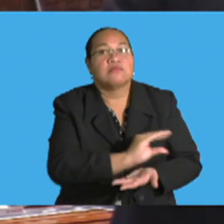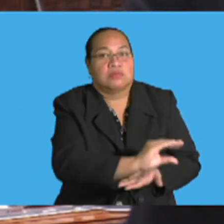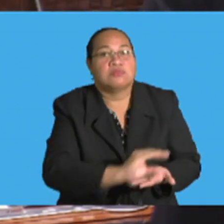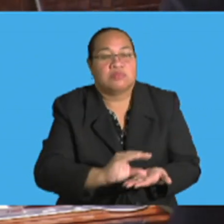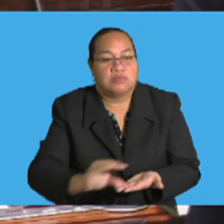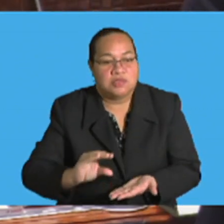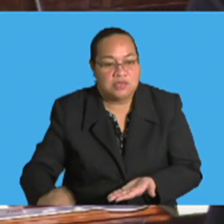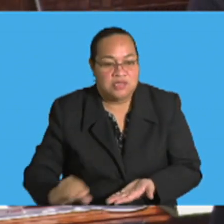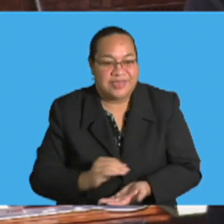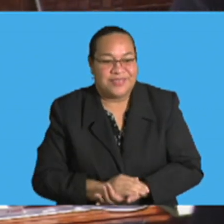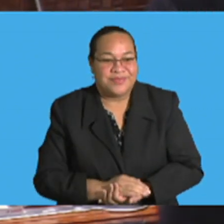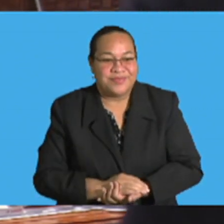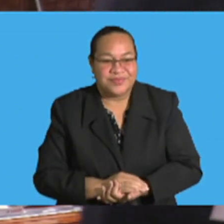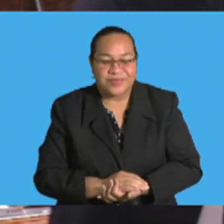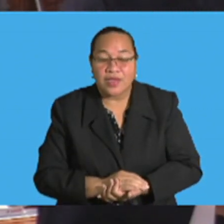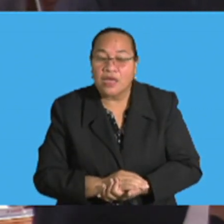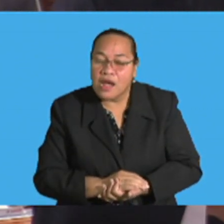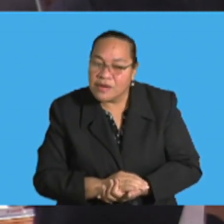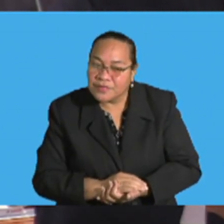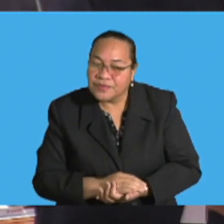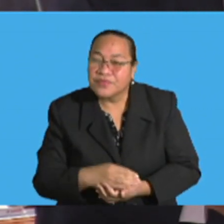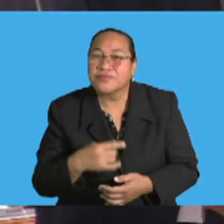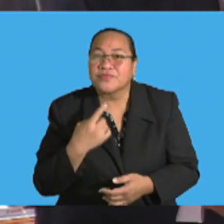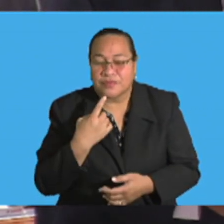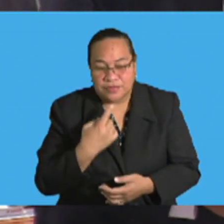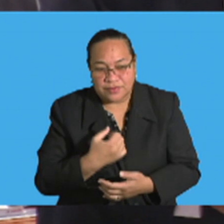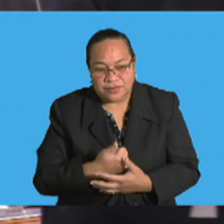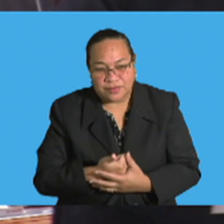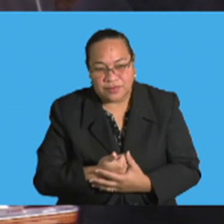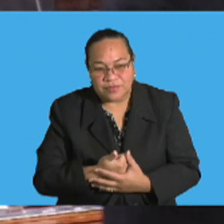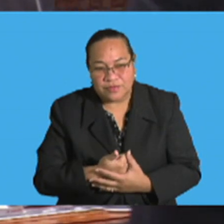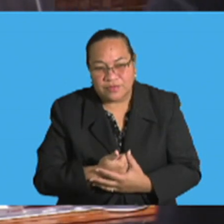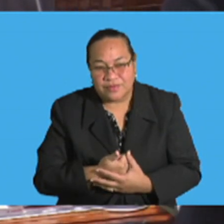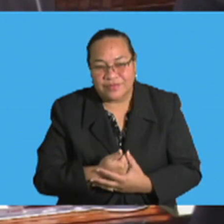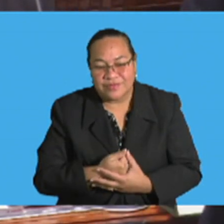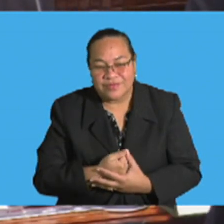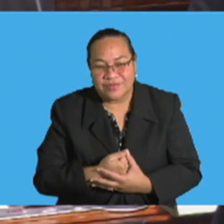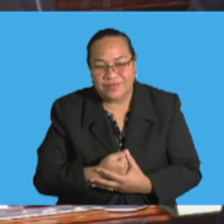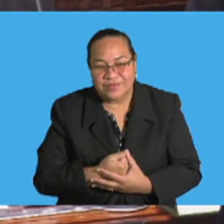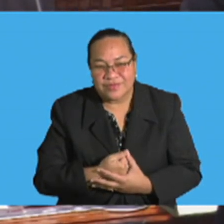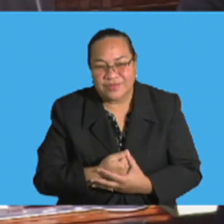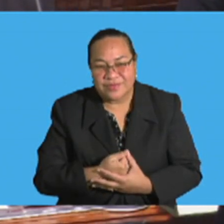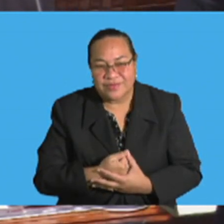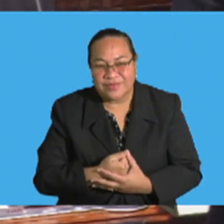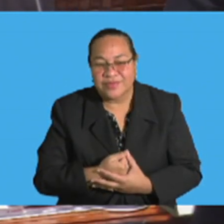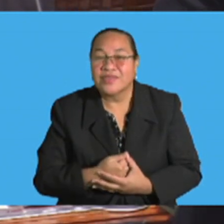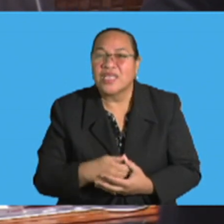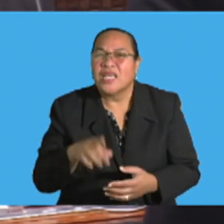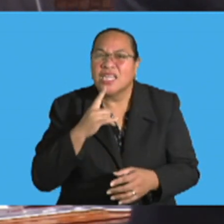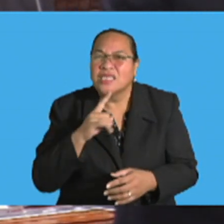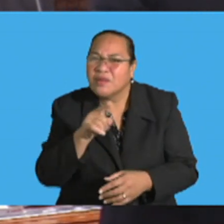be termed as obscurantism, which is essentially trying to obfuscate the facts